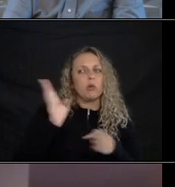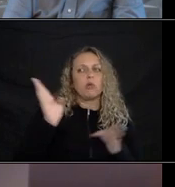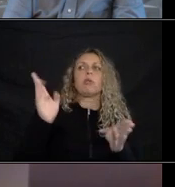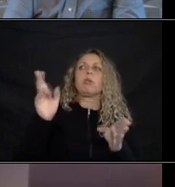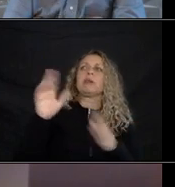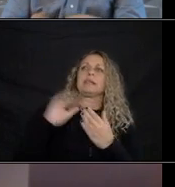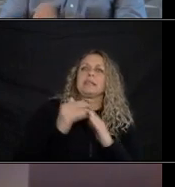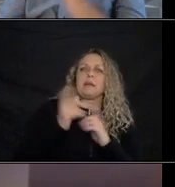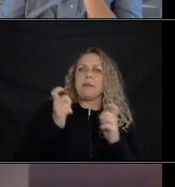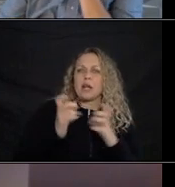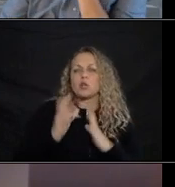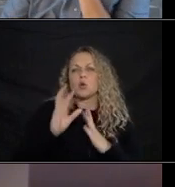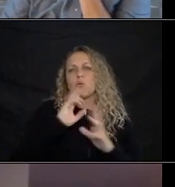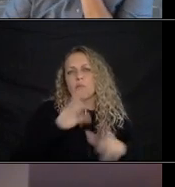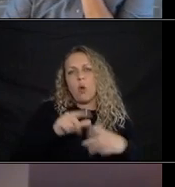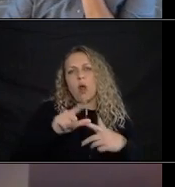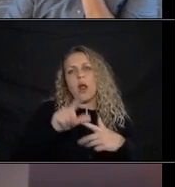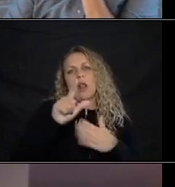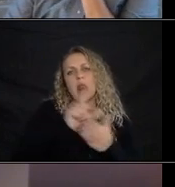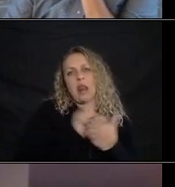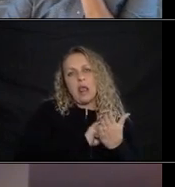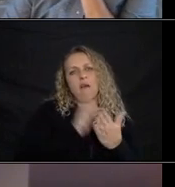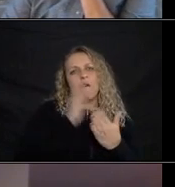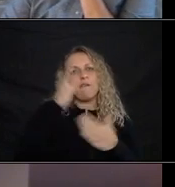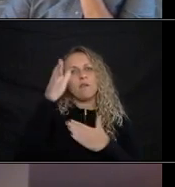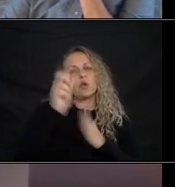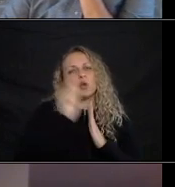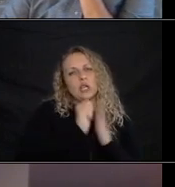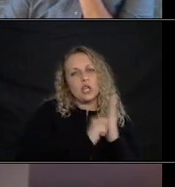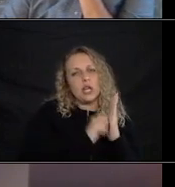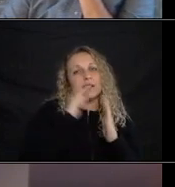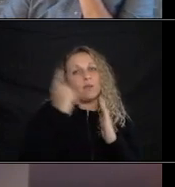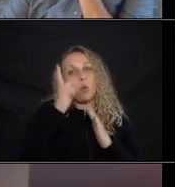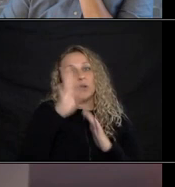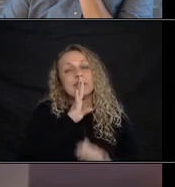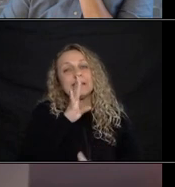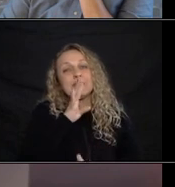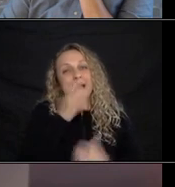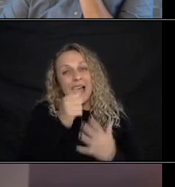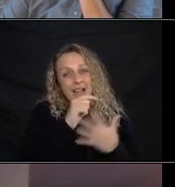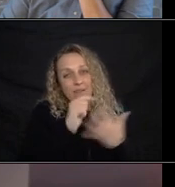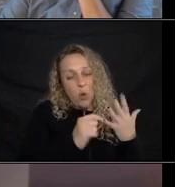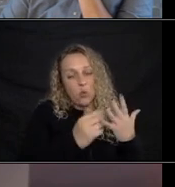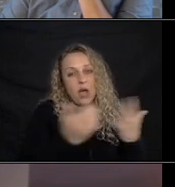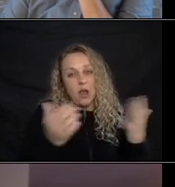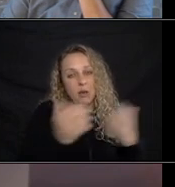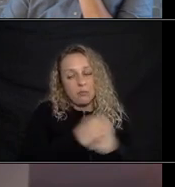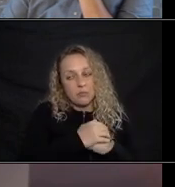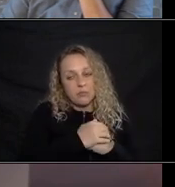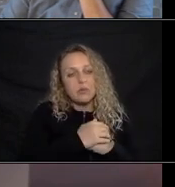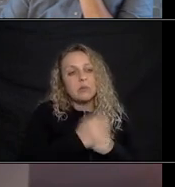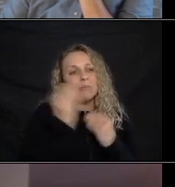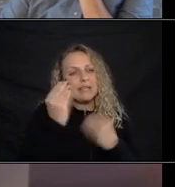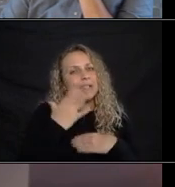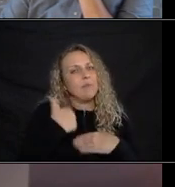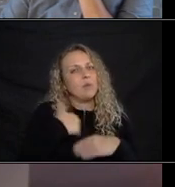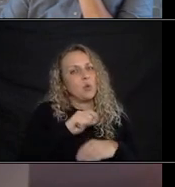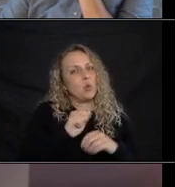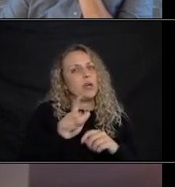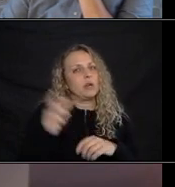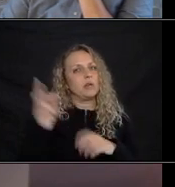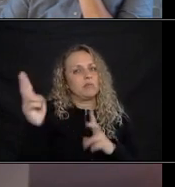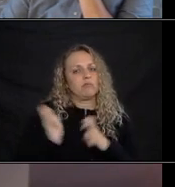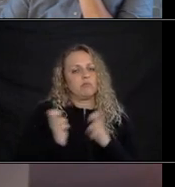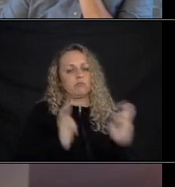report, legal, or future agenda items, if someone from the audience would like to speak on any of those items, please let me know so we can pull it